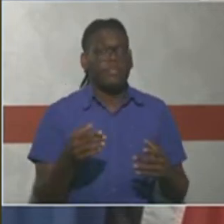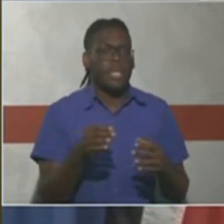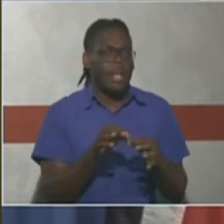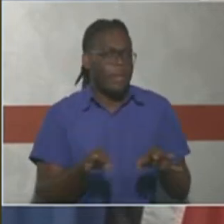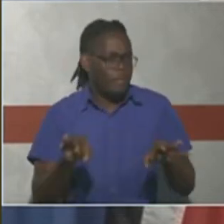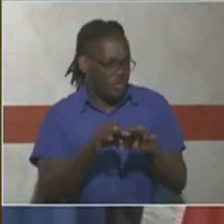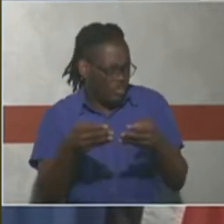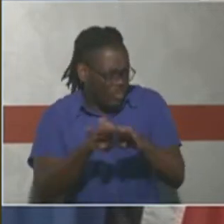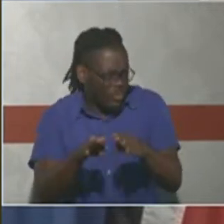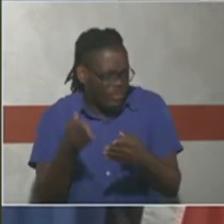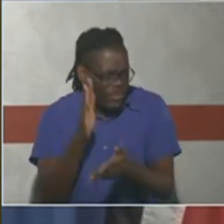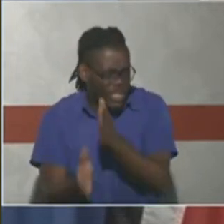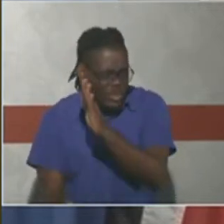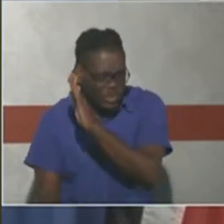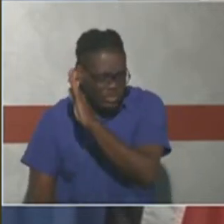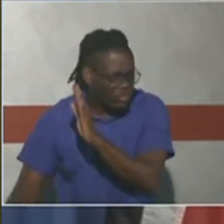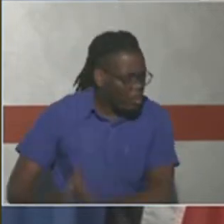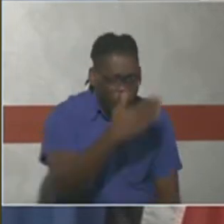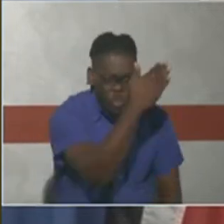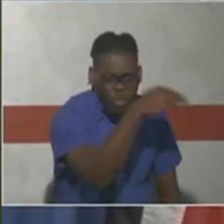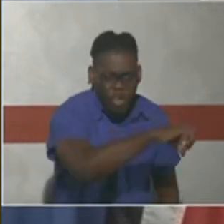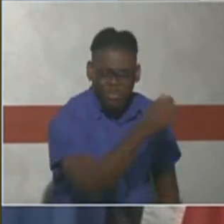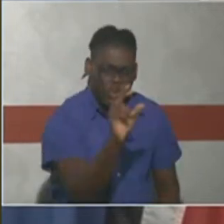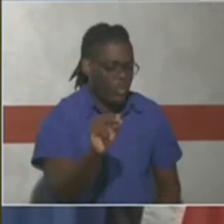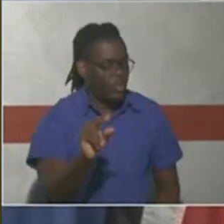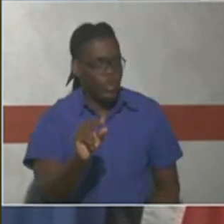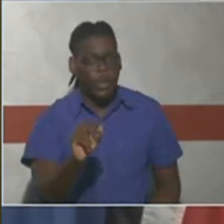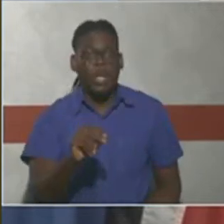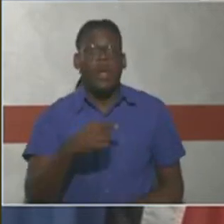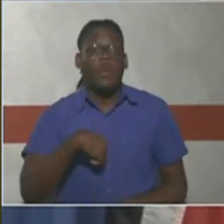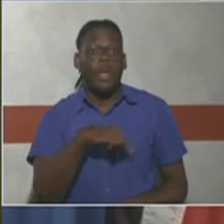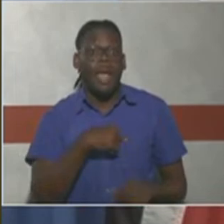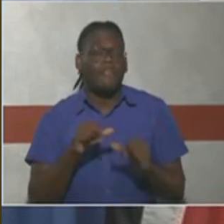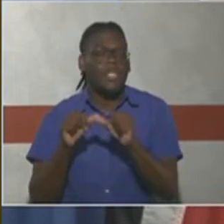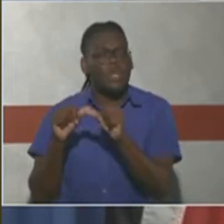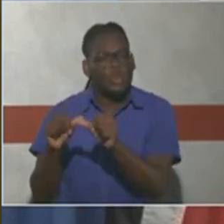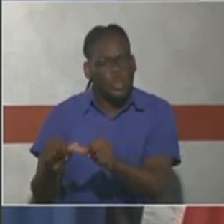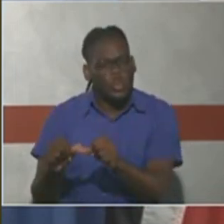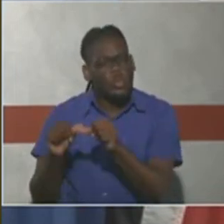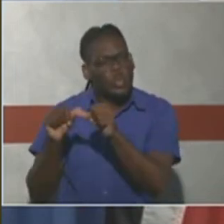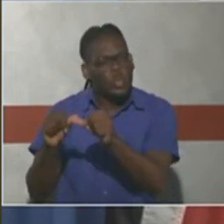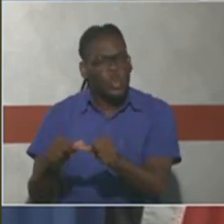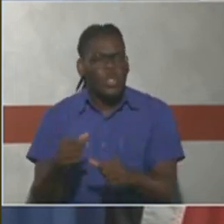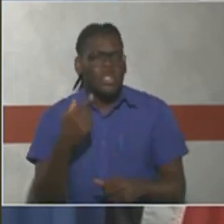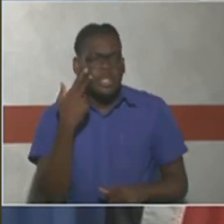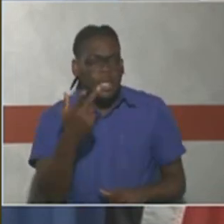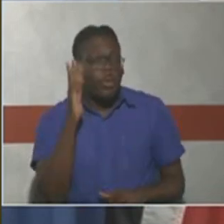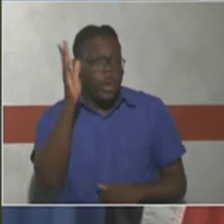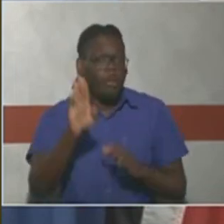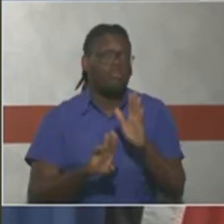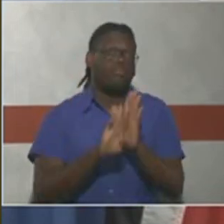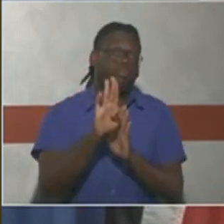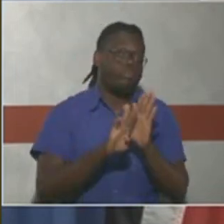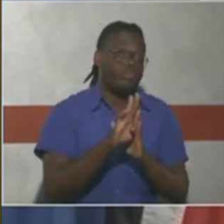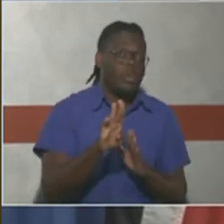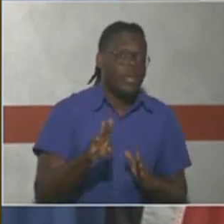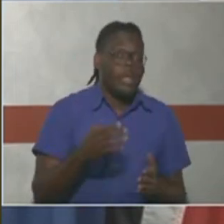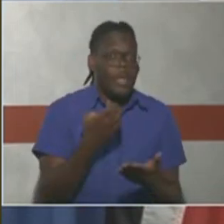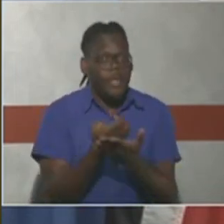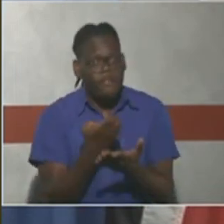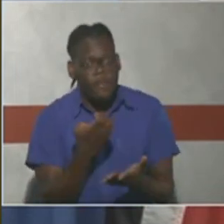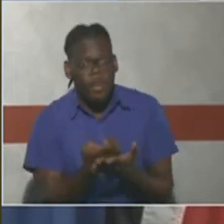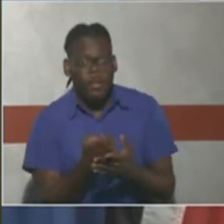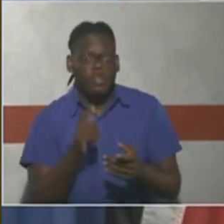happen. We believe that the economics of it and the benefit for Venezuela and Trinidad and Tobago could see a brighter